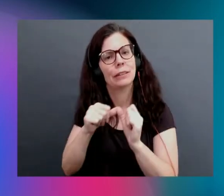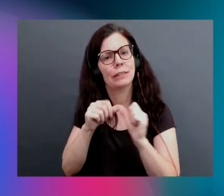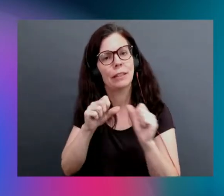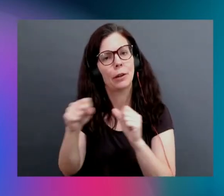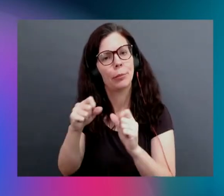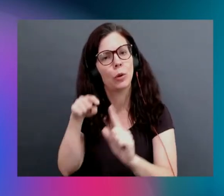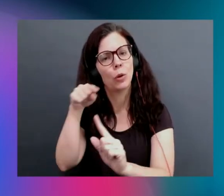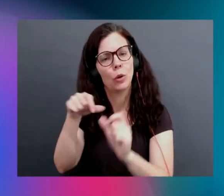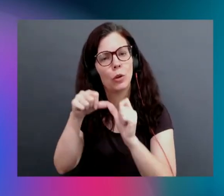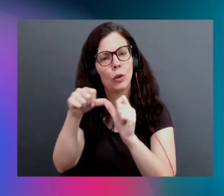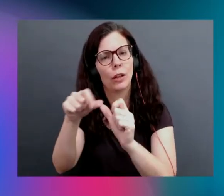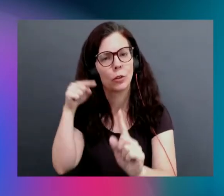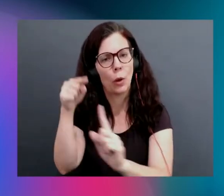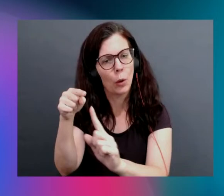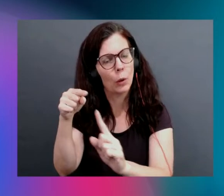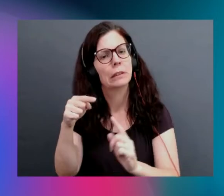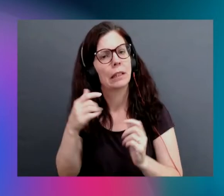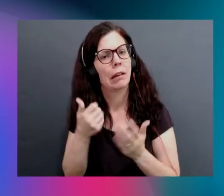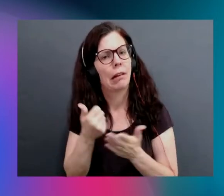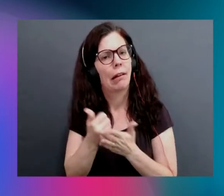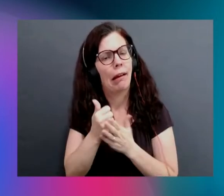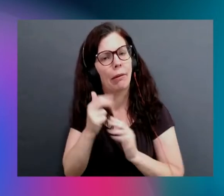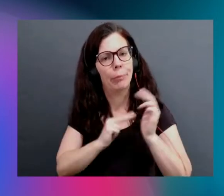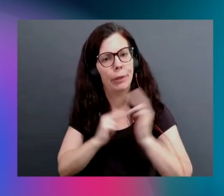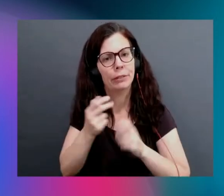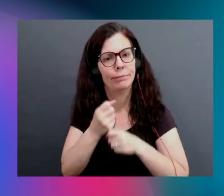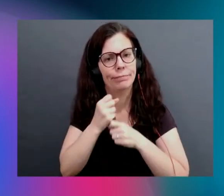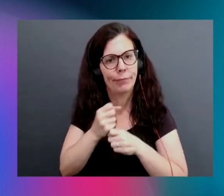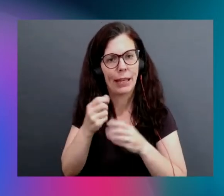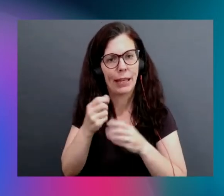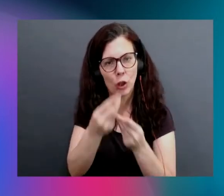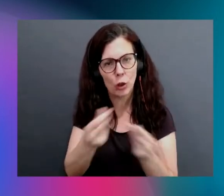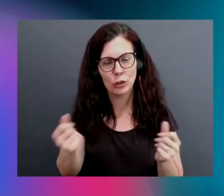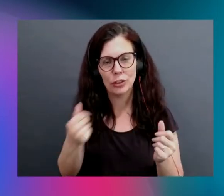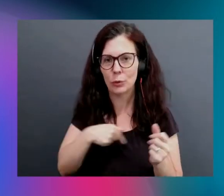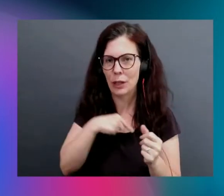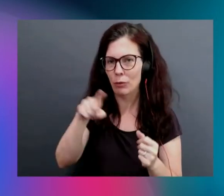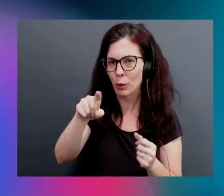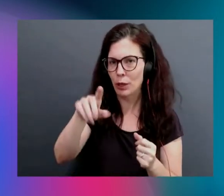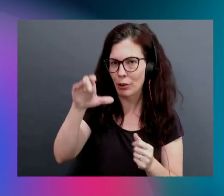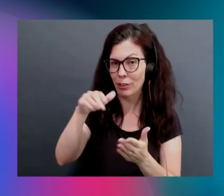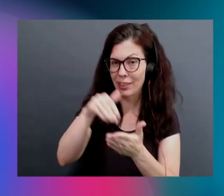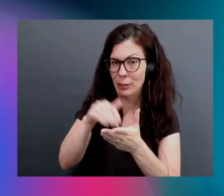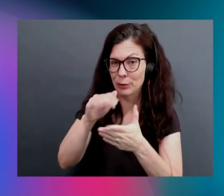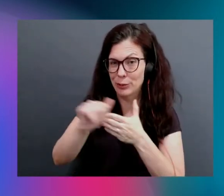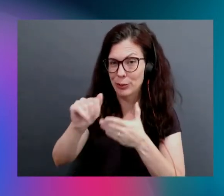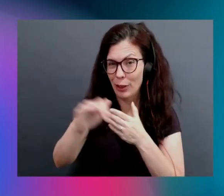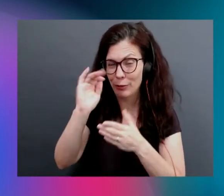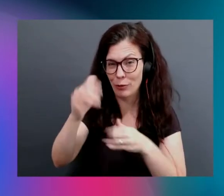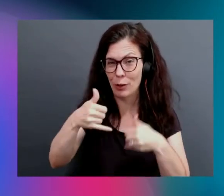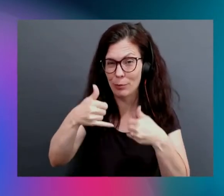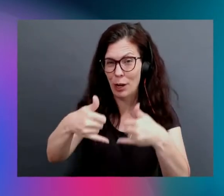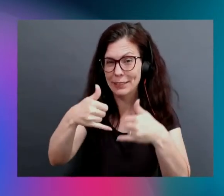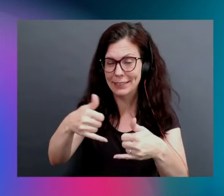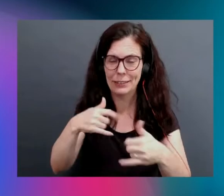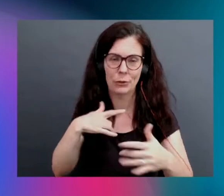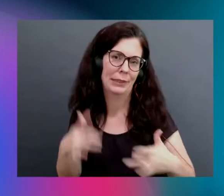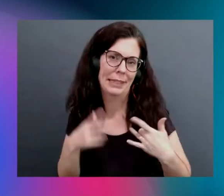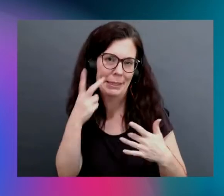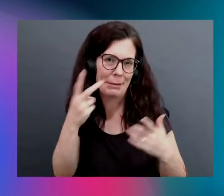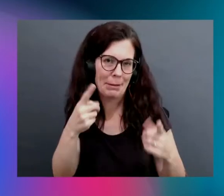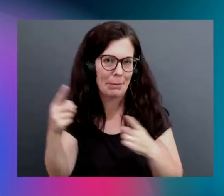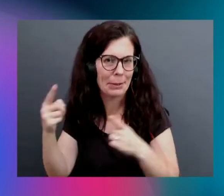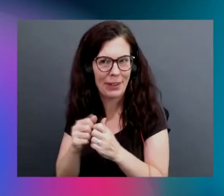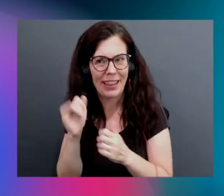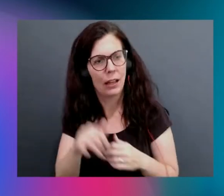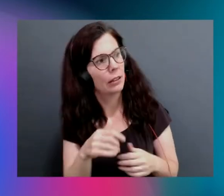solutions. We have 100K in prizes, so very excited to see what comes out of that. Wow, that sounds super